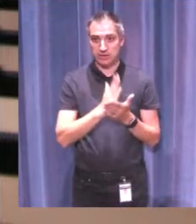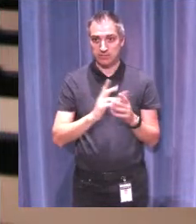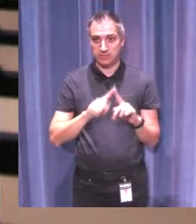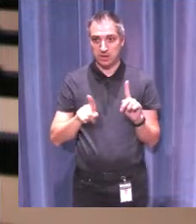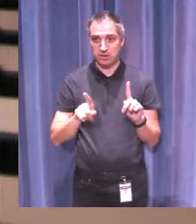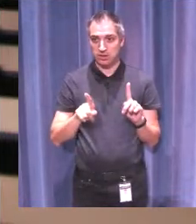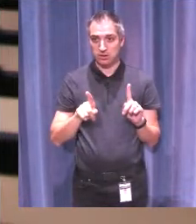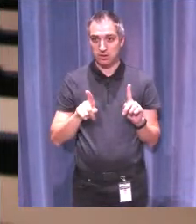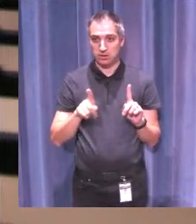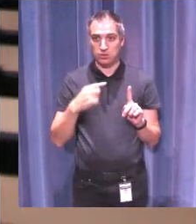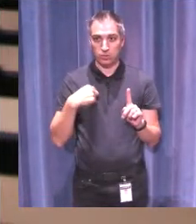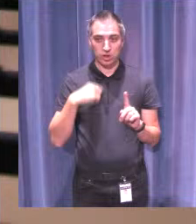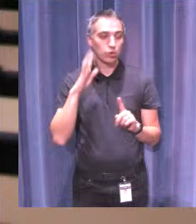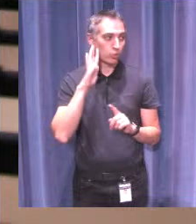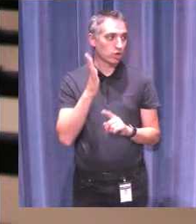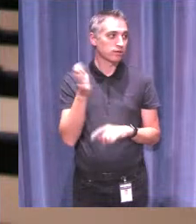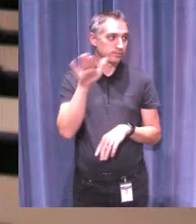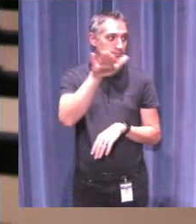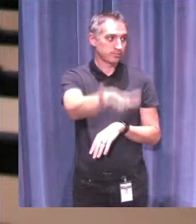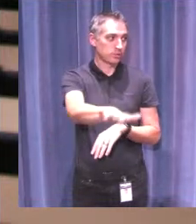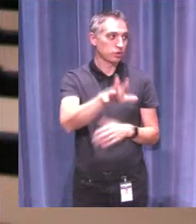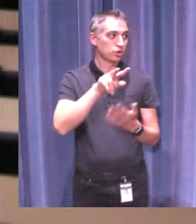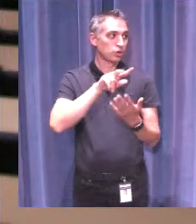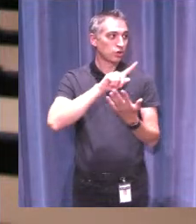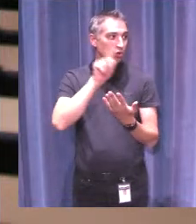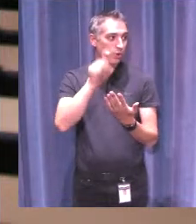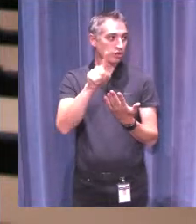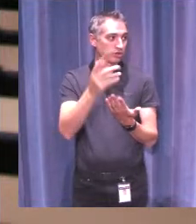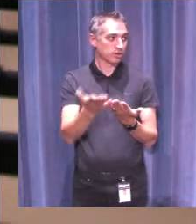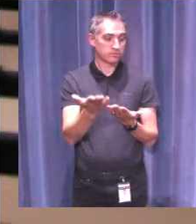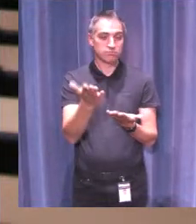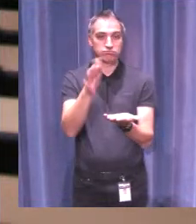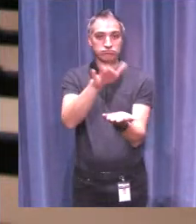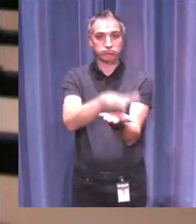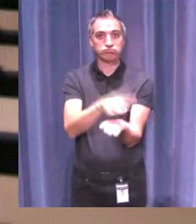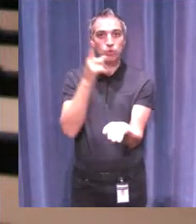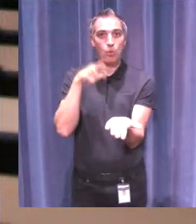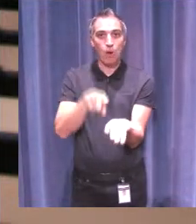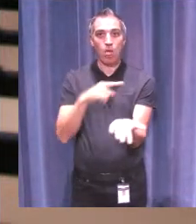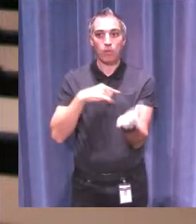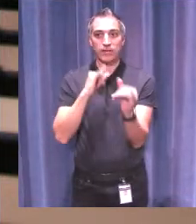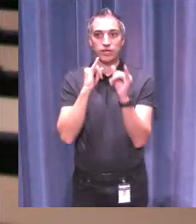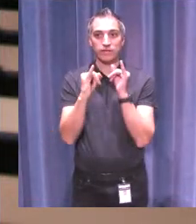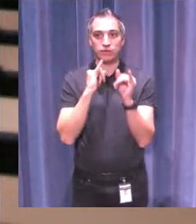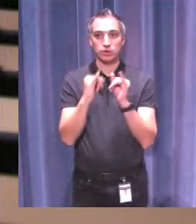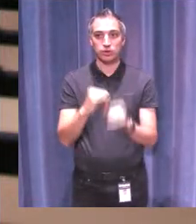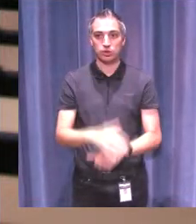We were to place the questions in front of the candidates while we did the interview.